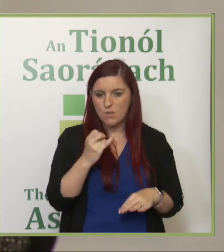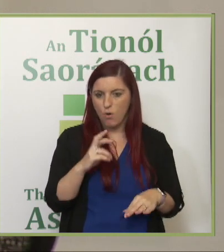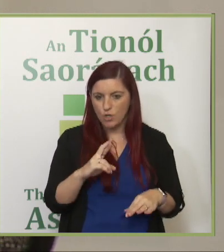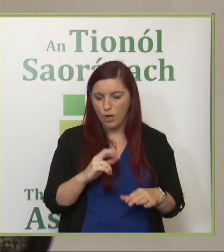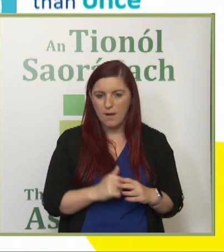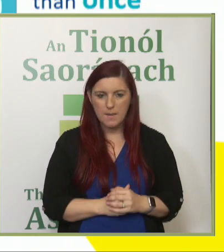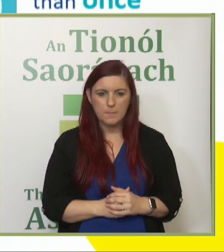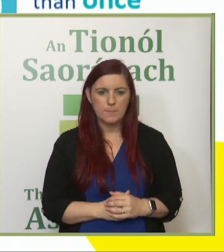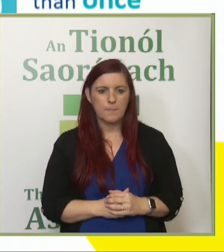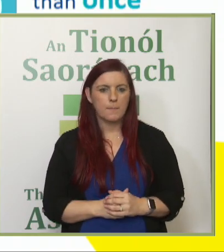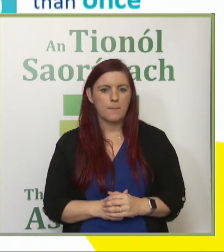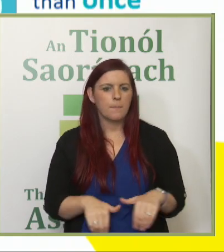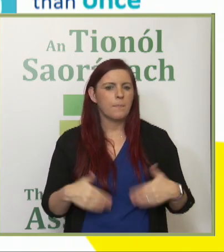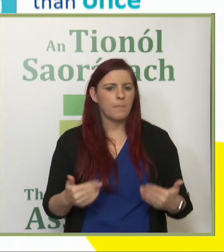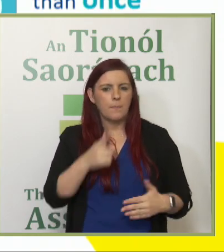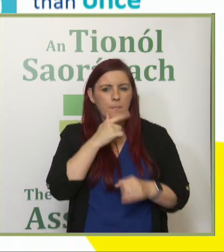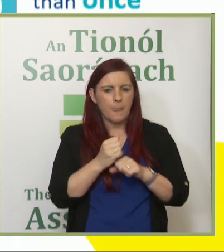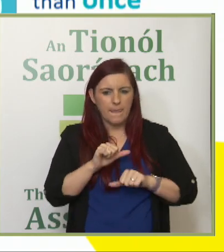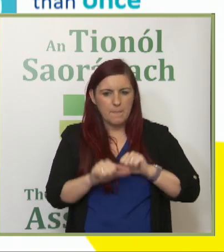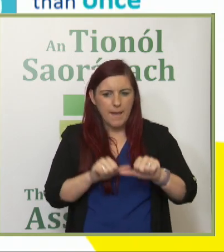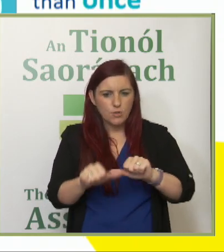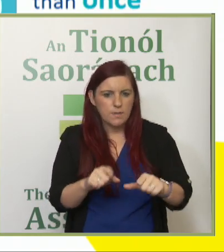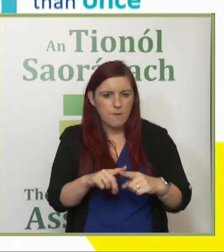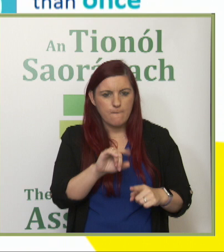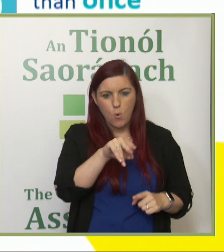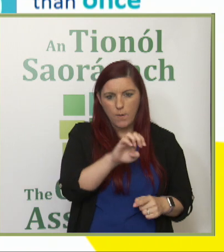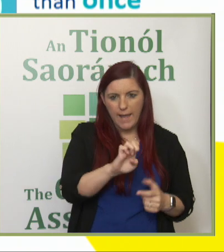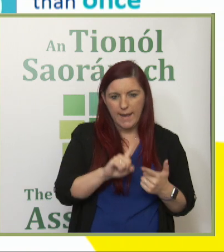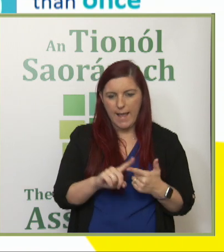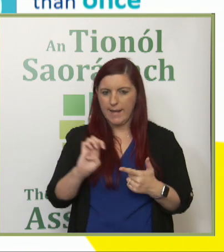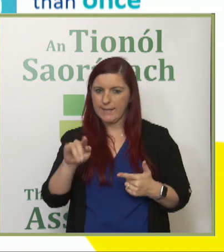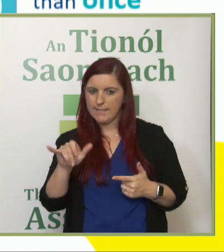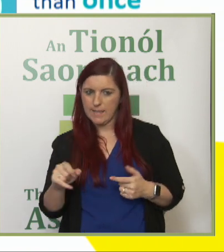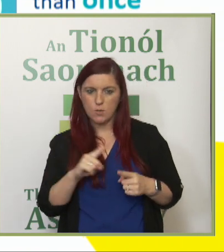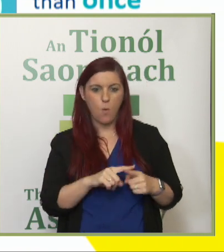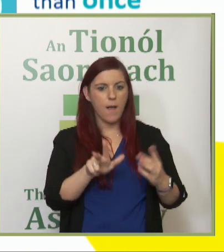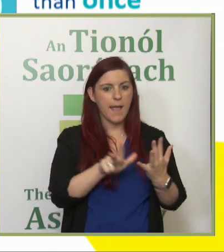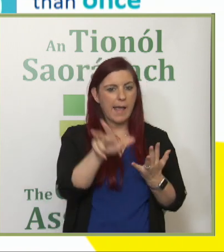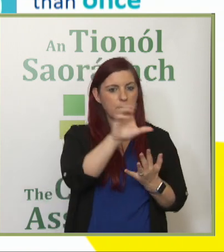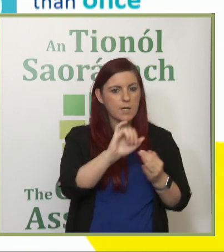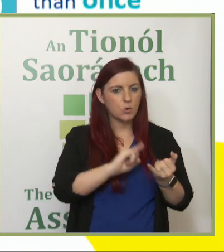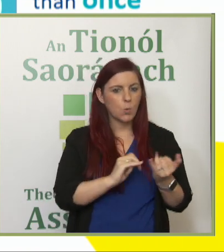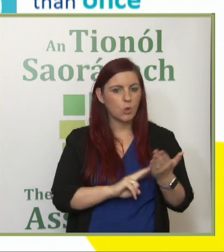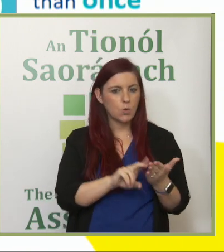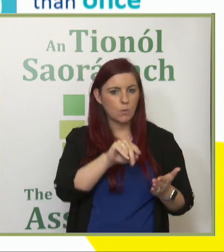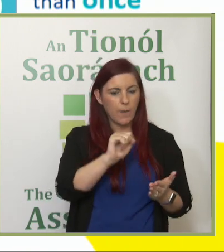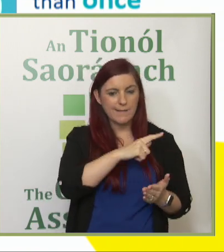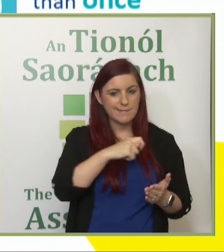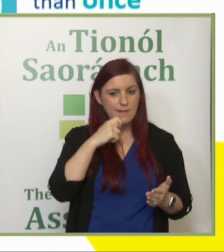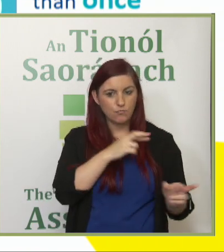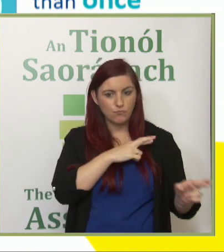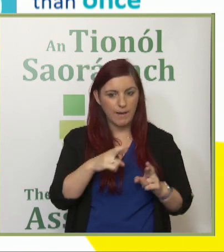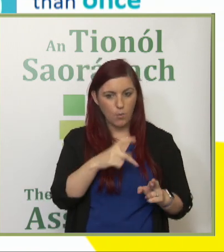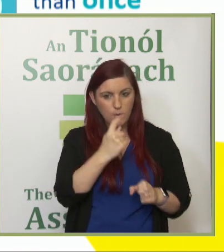Moving on to talk a little bit about patterns of cocaine and ecstasy use. So 8% of those who use cocaine reported that they used it on a